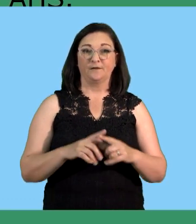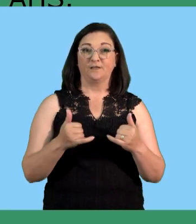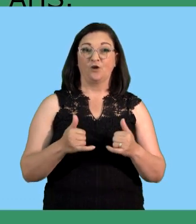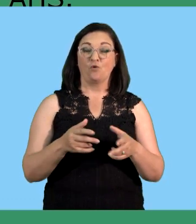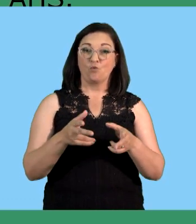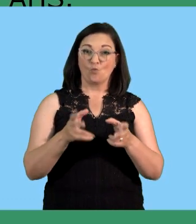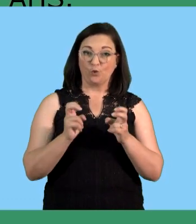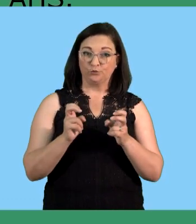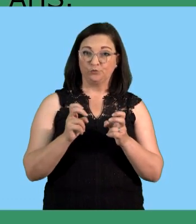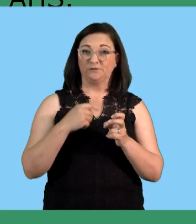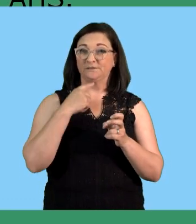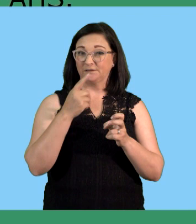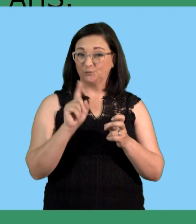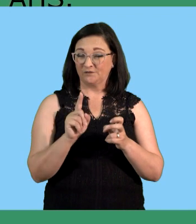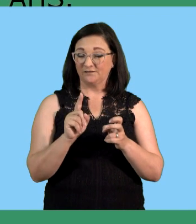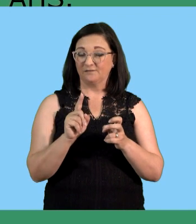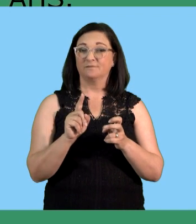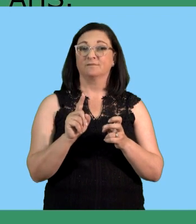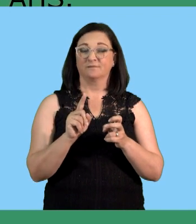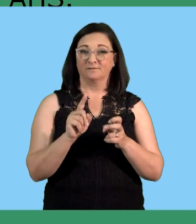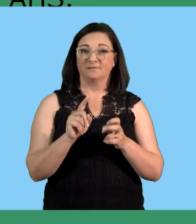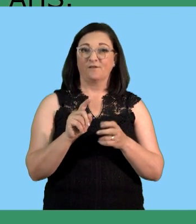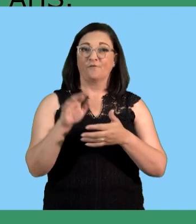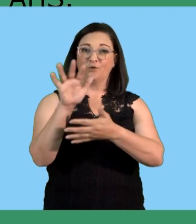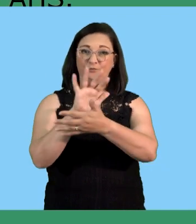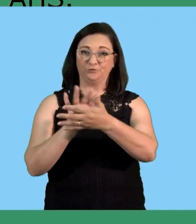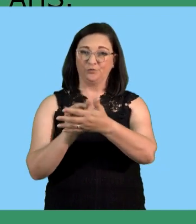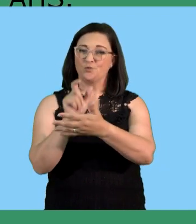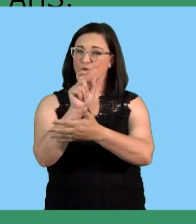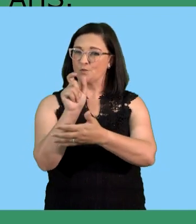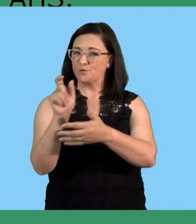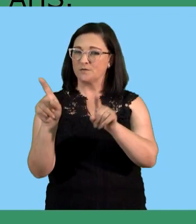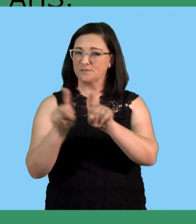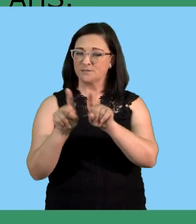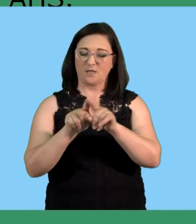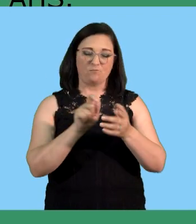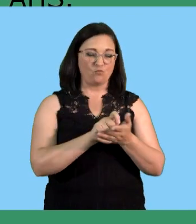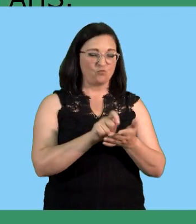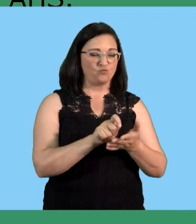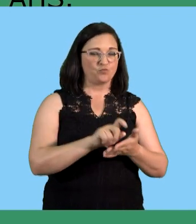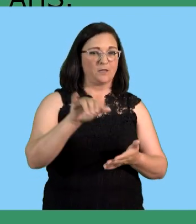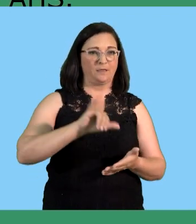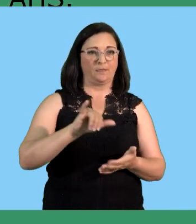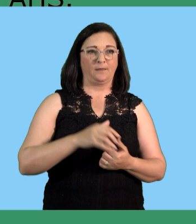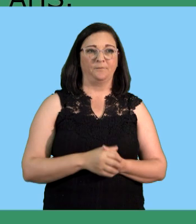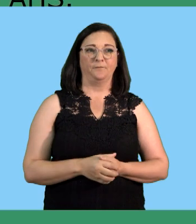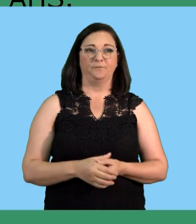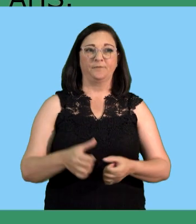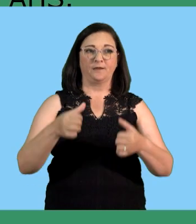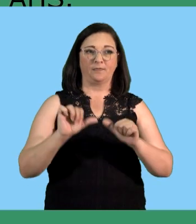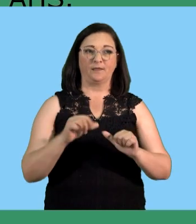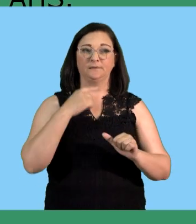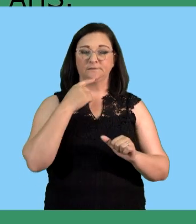they say quote the placement procedure, they're basically saying take it word for word from the scenario. And then here